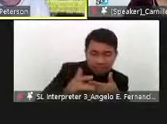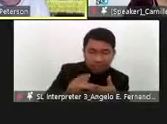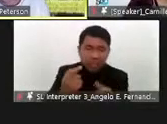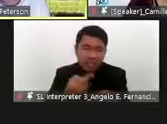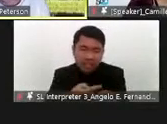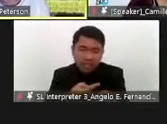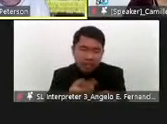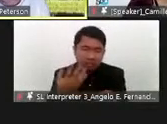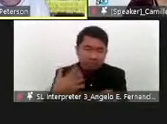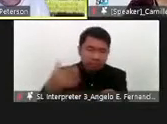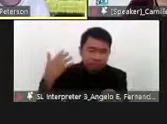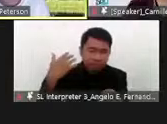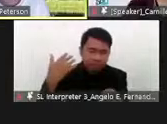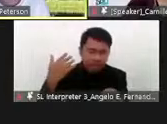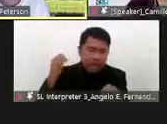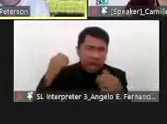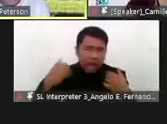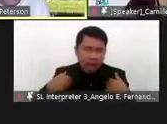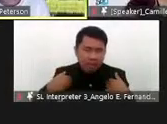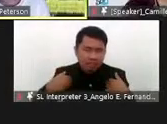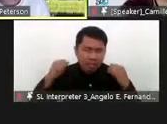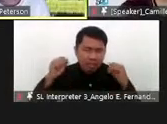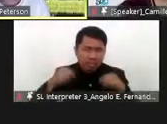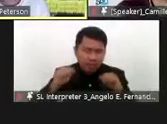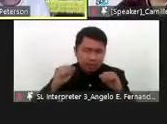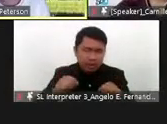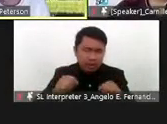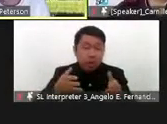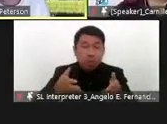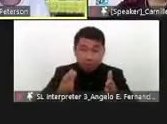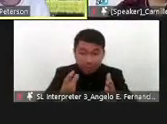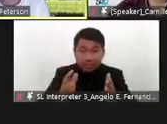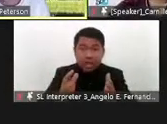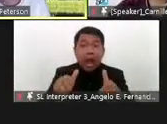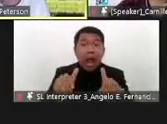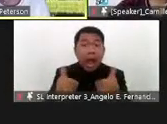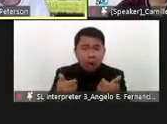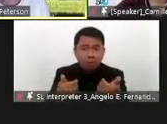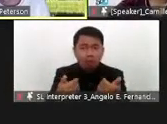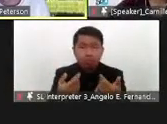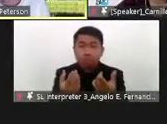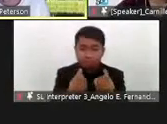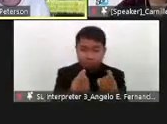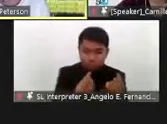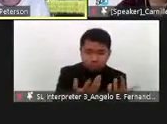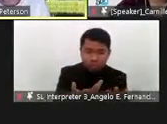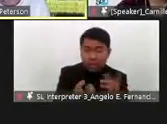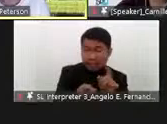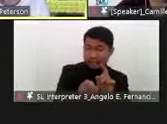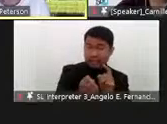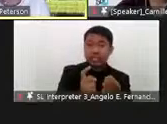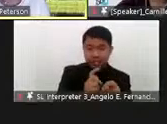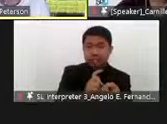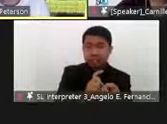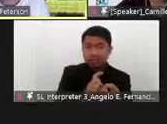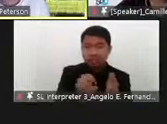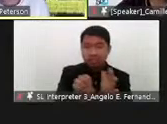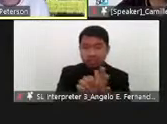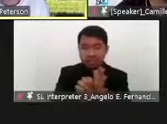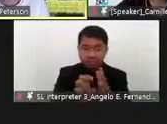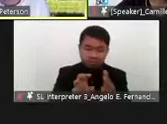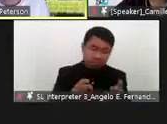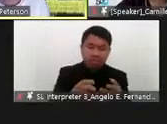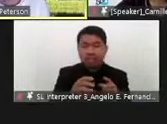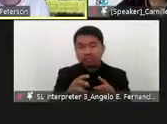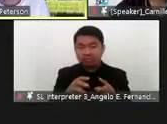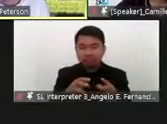I think they are able to come up with ways to deal with that, to adjust to that by moving inland or outland. And of